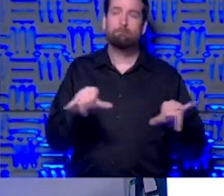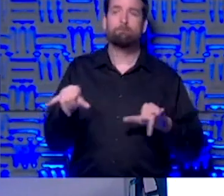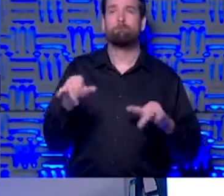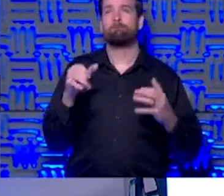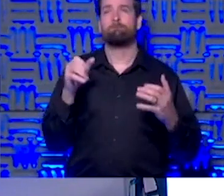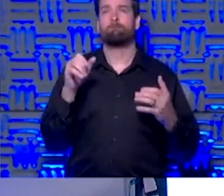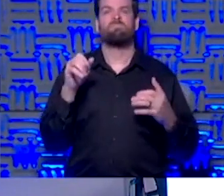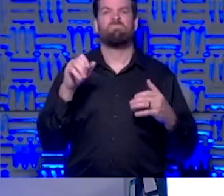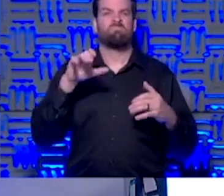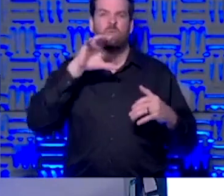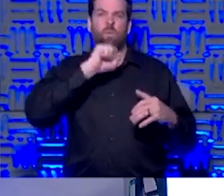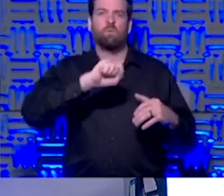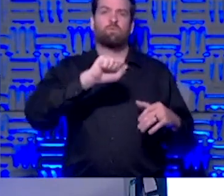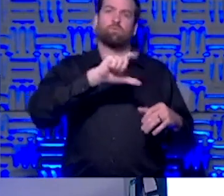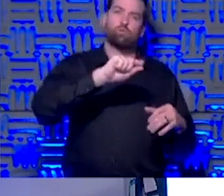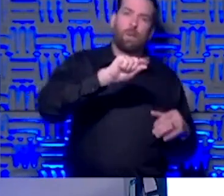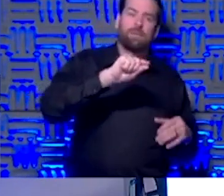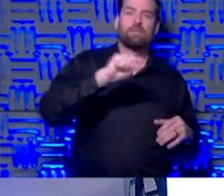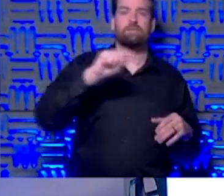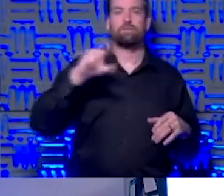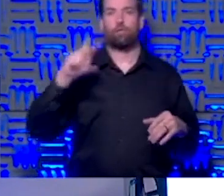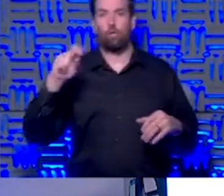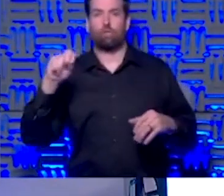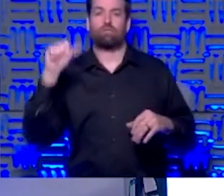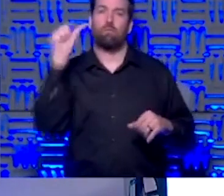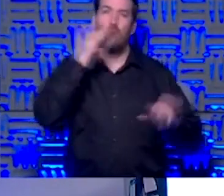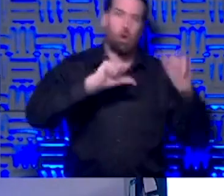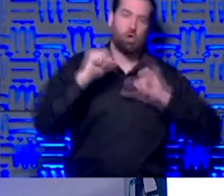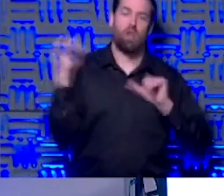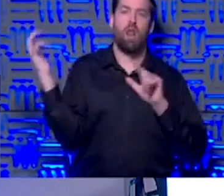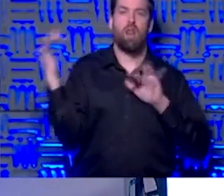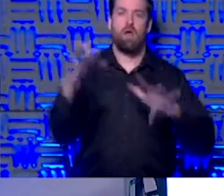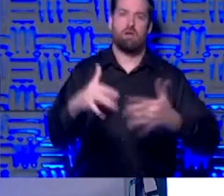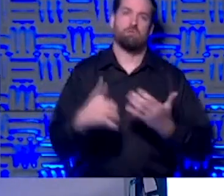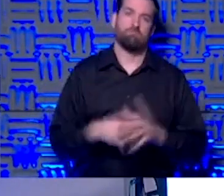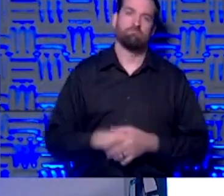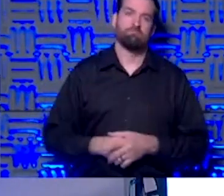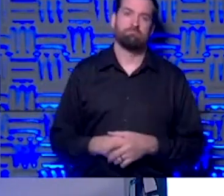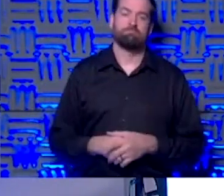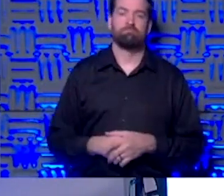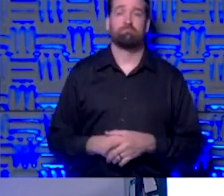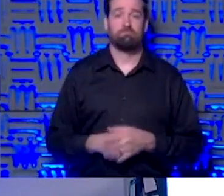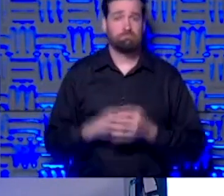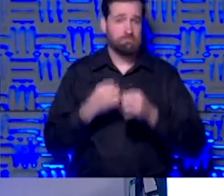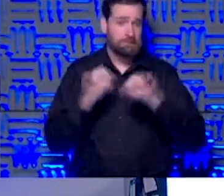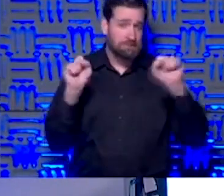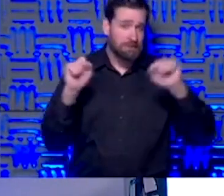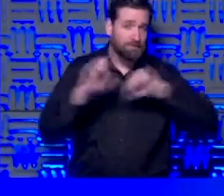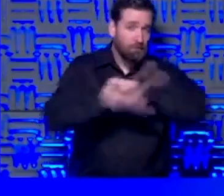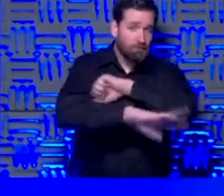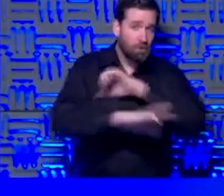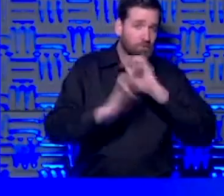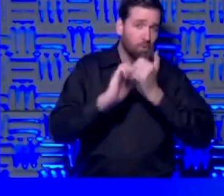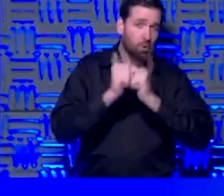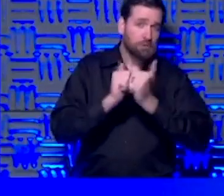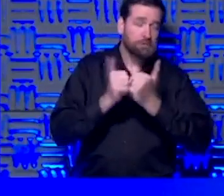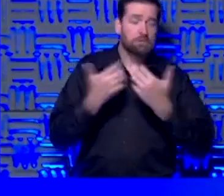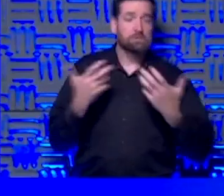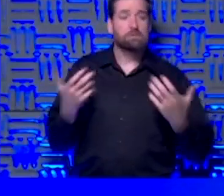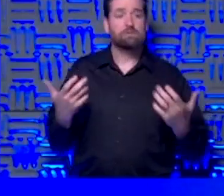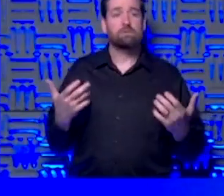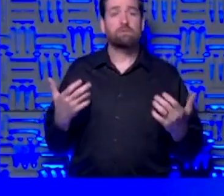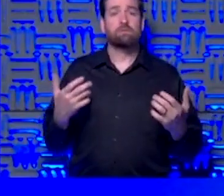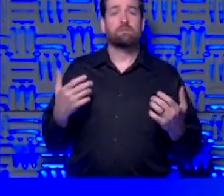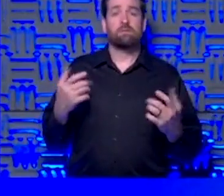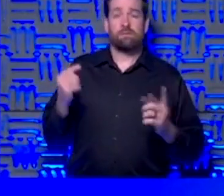the 20s and 30s who are going out to the bars and going out to the other gatherings. So, is it safe to play fall sports? I think we're going in